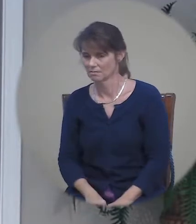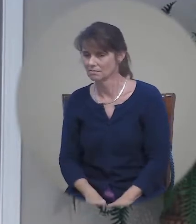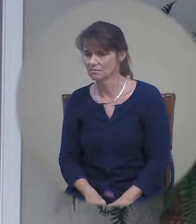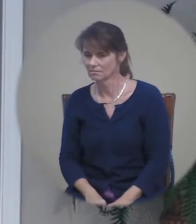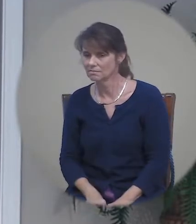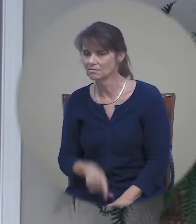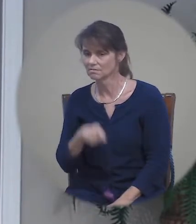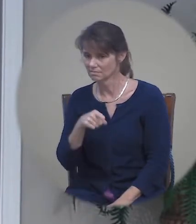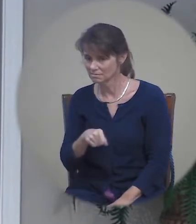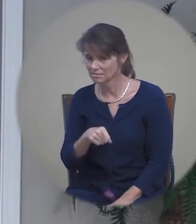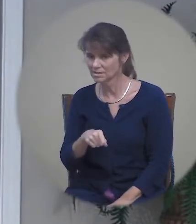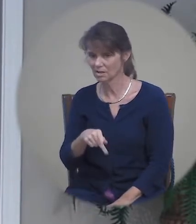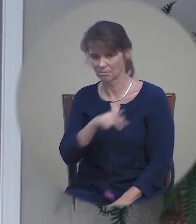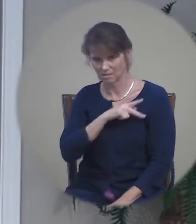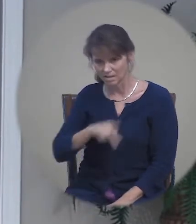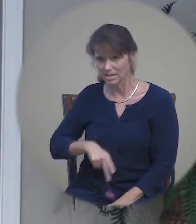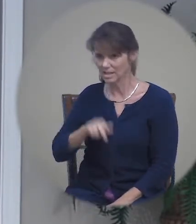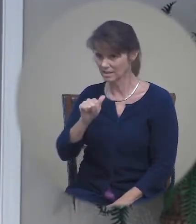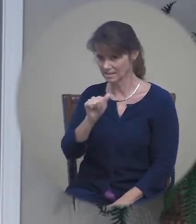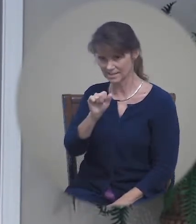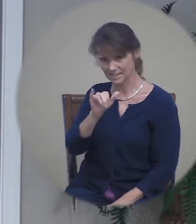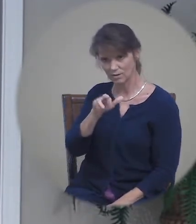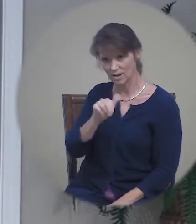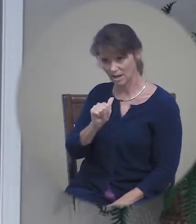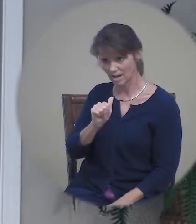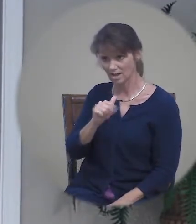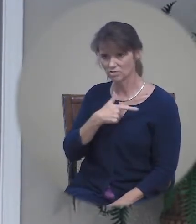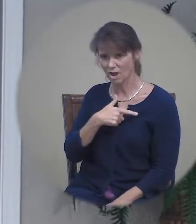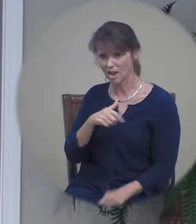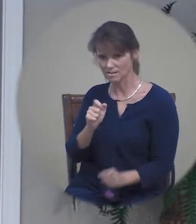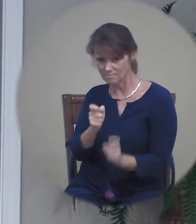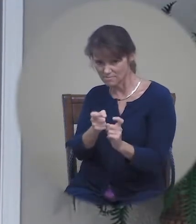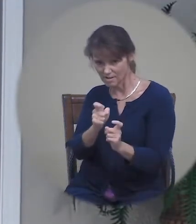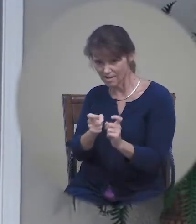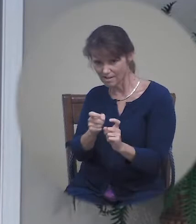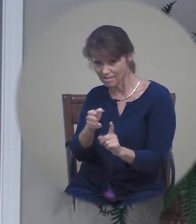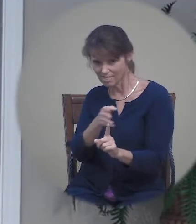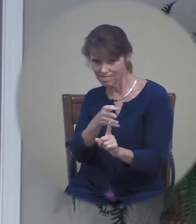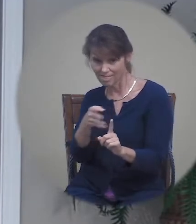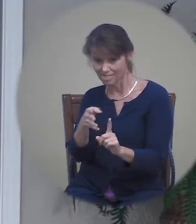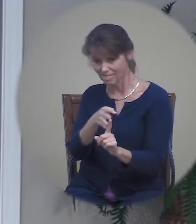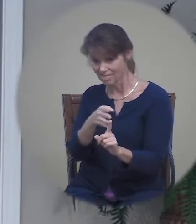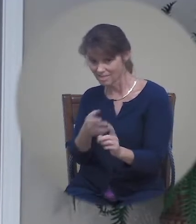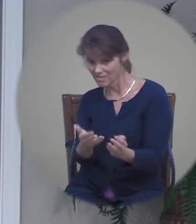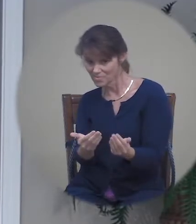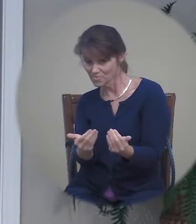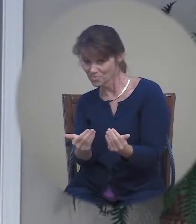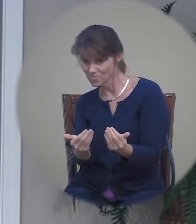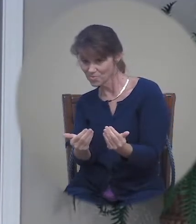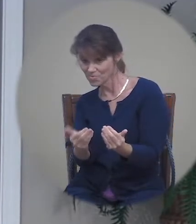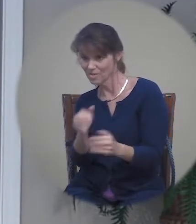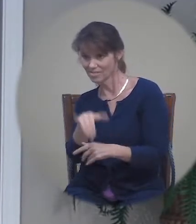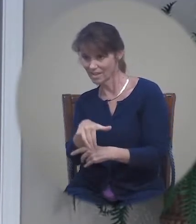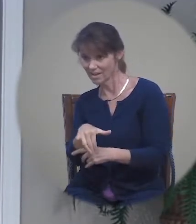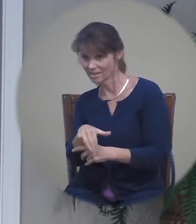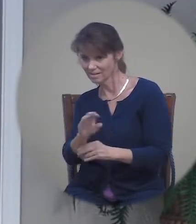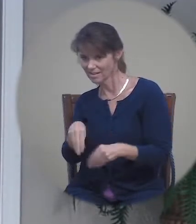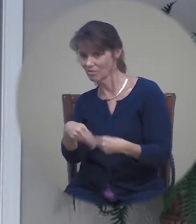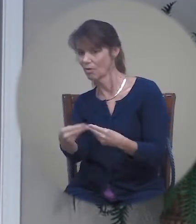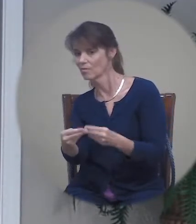trying to dishearten them. He's trying to disillusion them. He's trying to establish rapport. When threats don't work, he offers